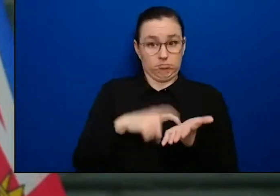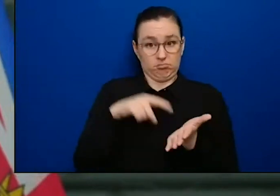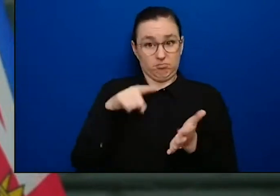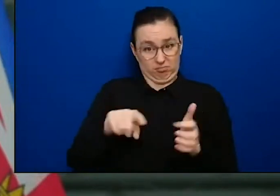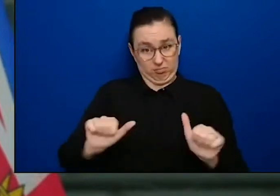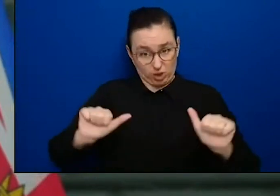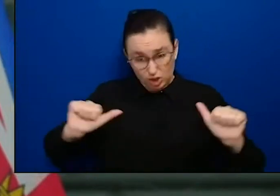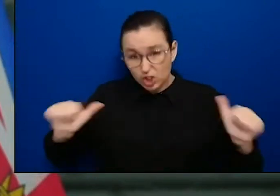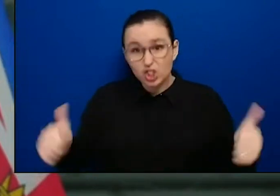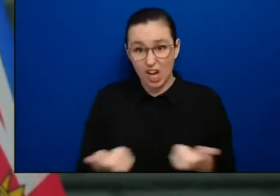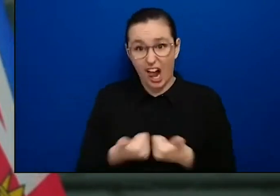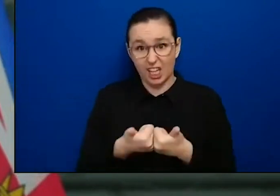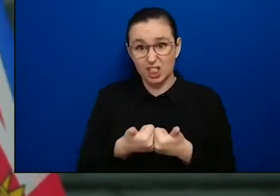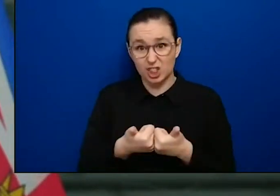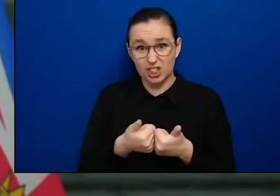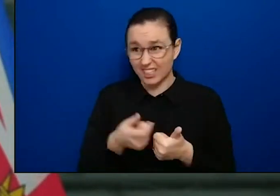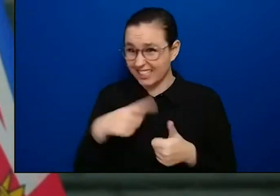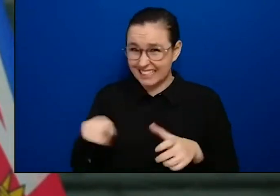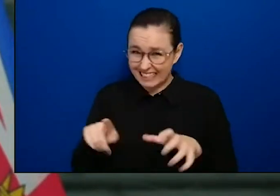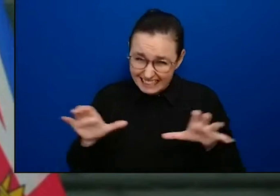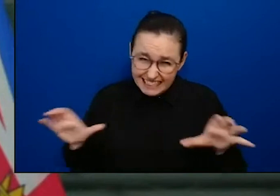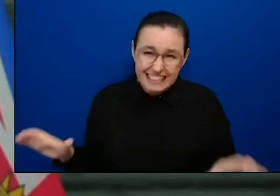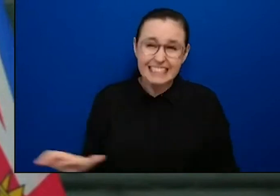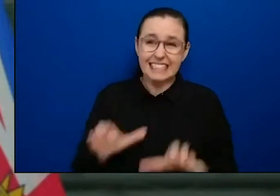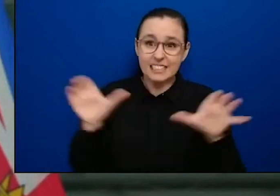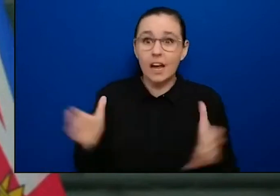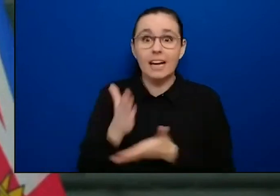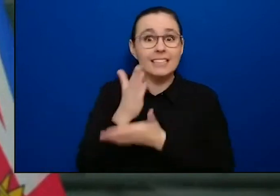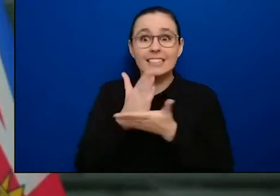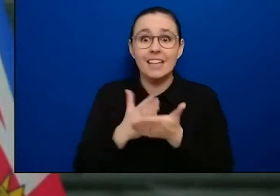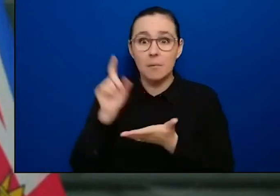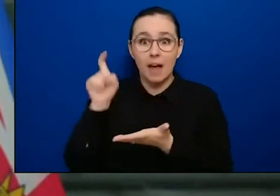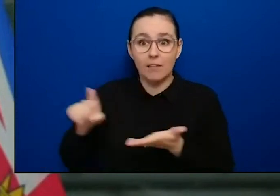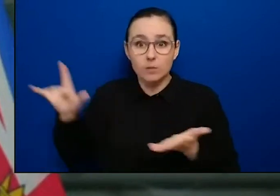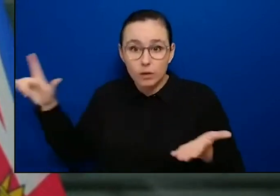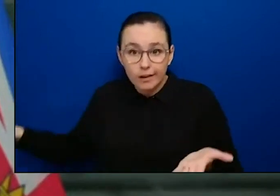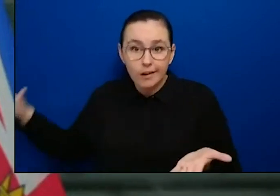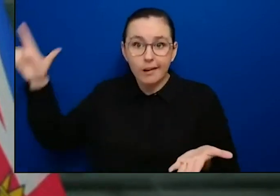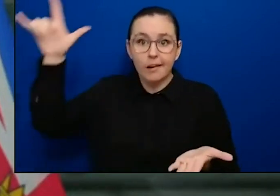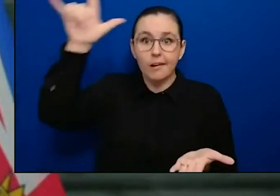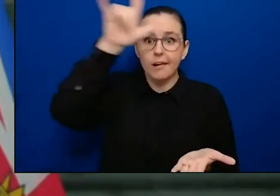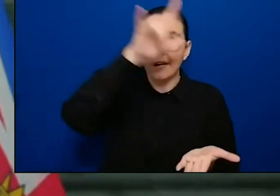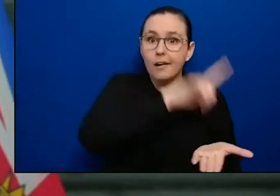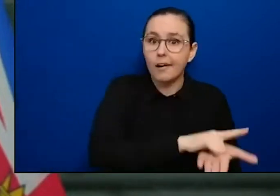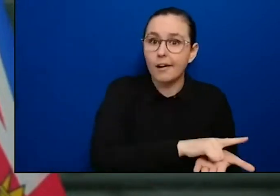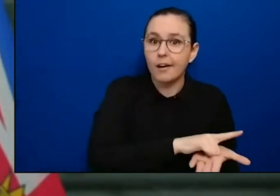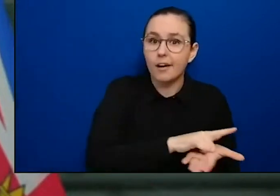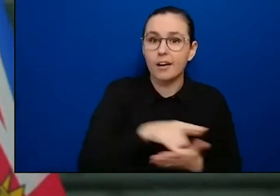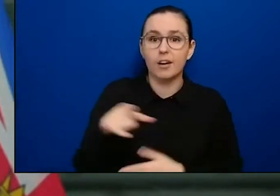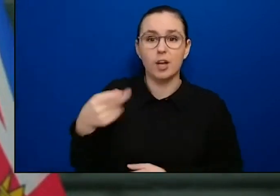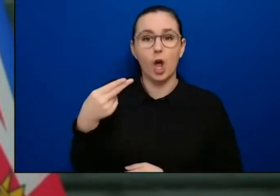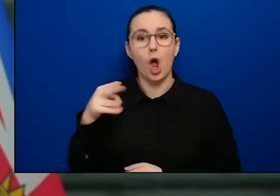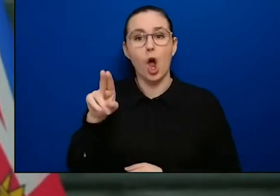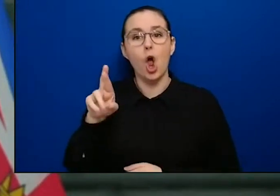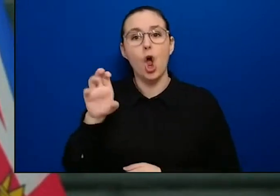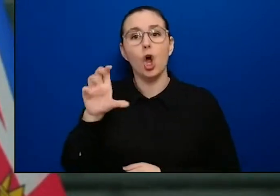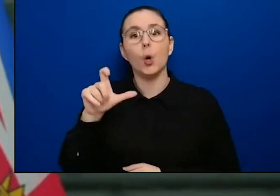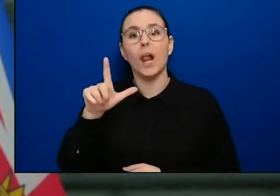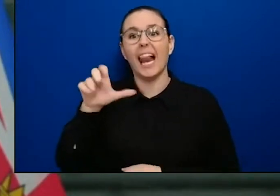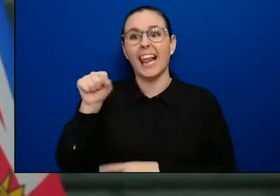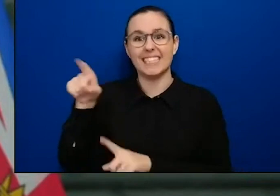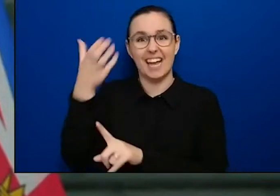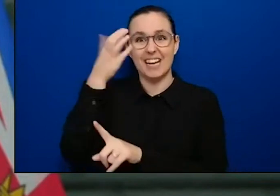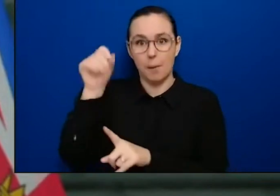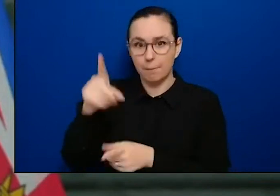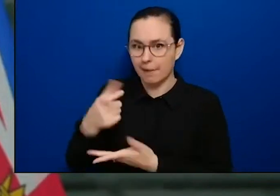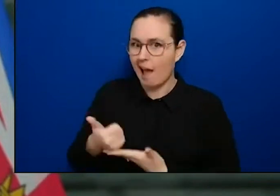vaccines were actually flown by Hercules, and thanks to our partners to help us get those to places across the province.